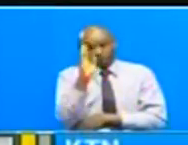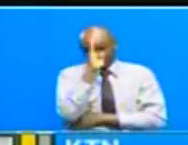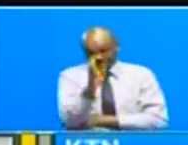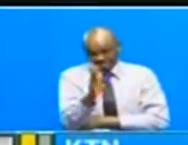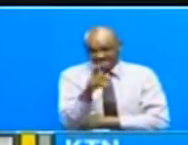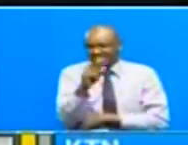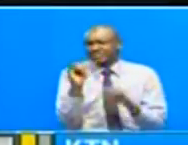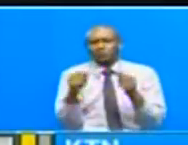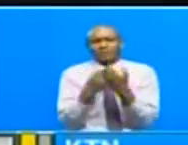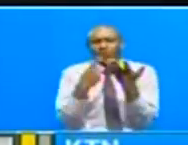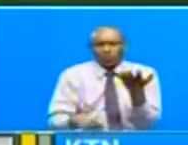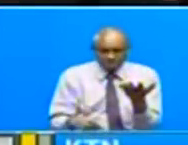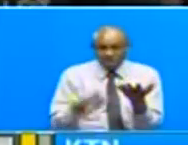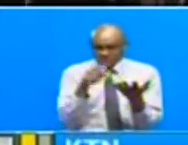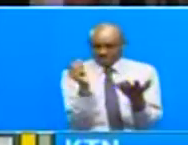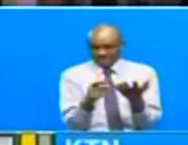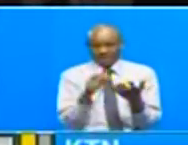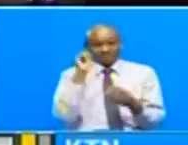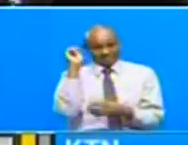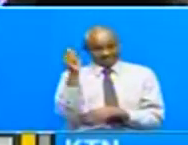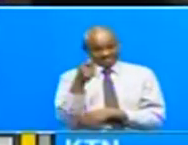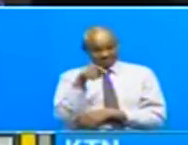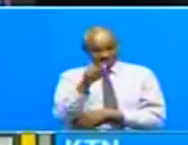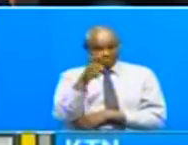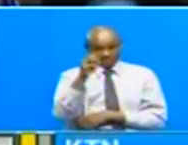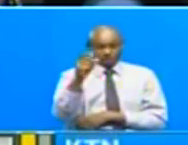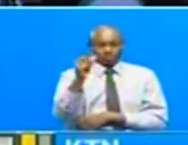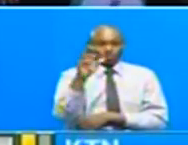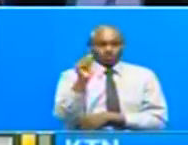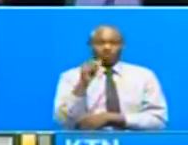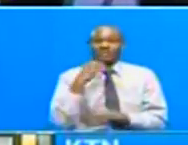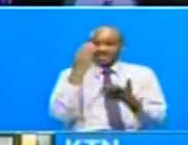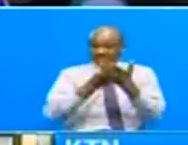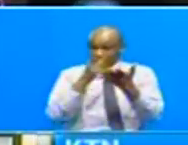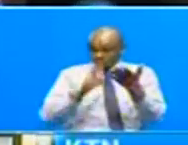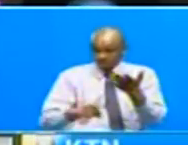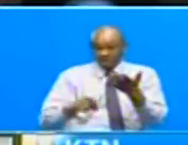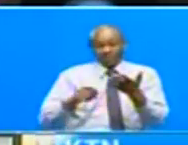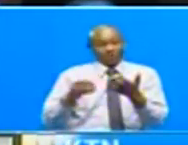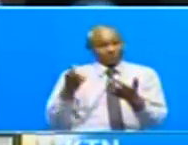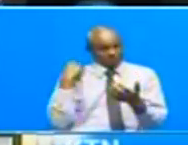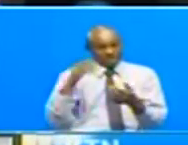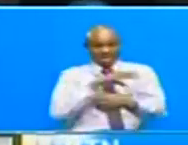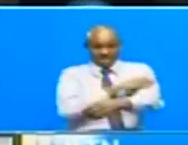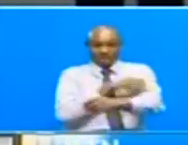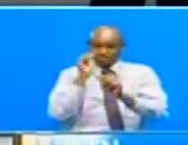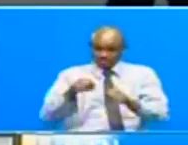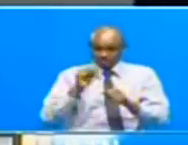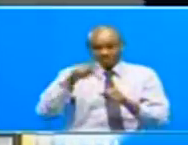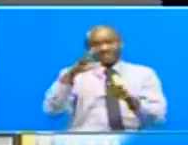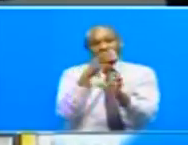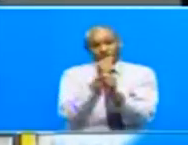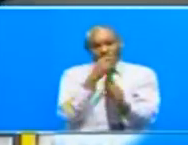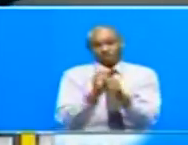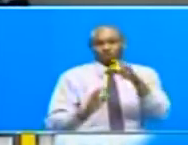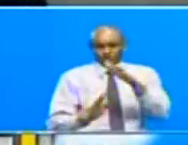The news comes a month after Venezuelan President Nicolas Maduro suggested that the former Argentine captain runs for the Footballing